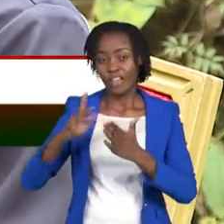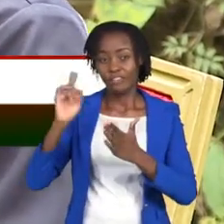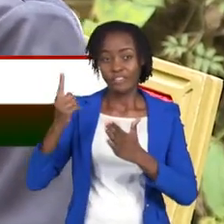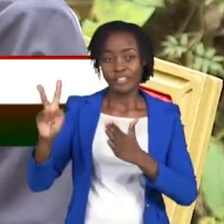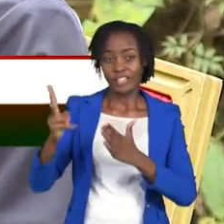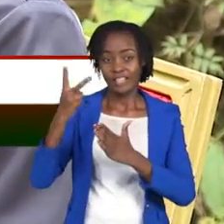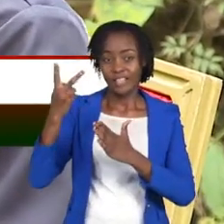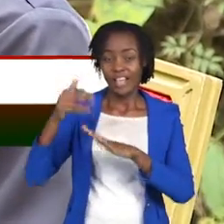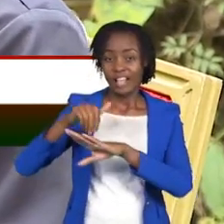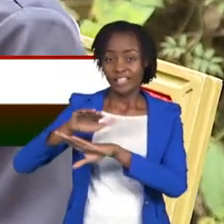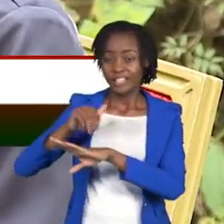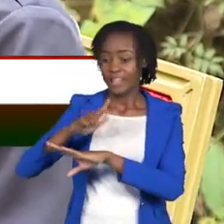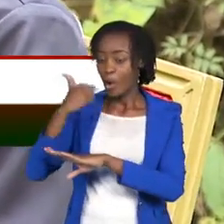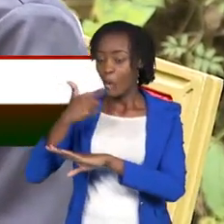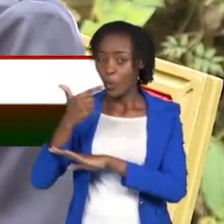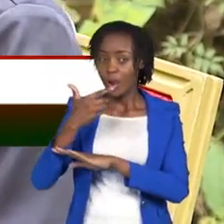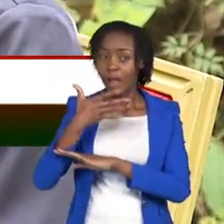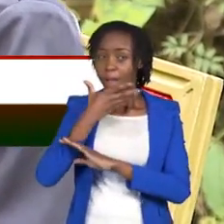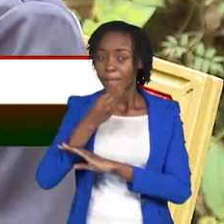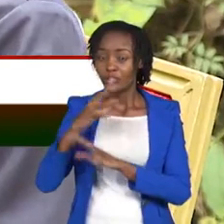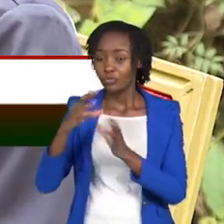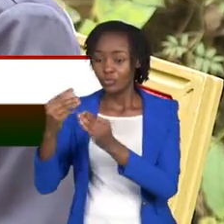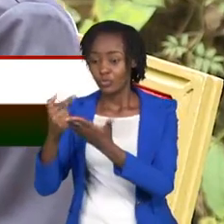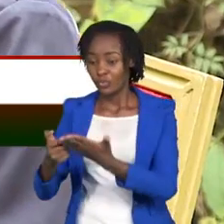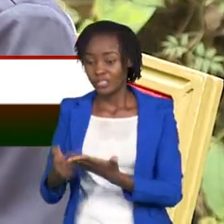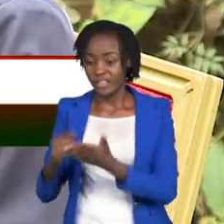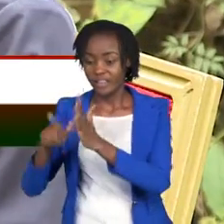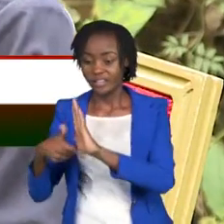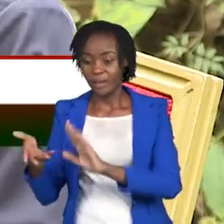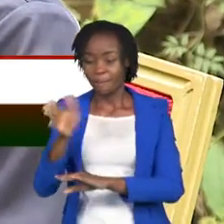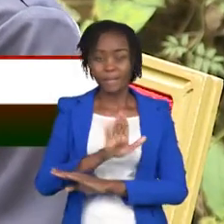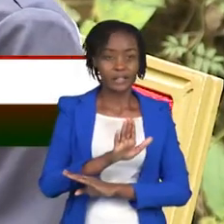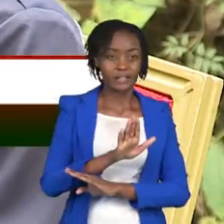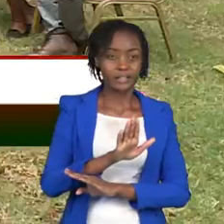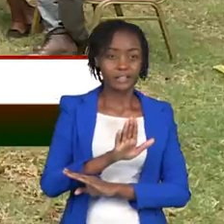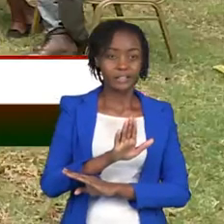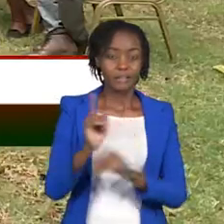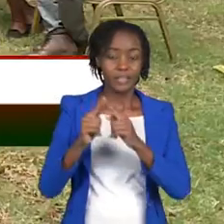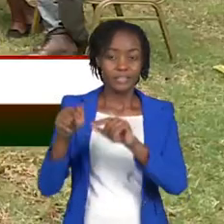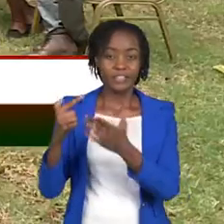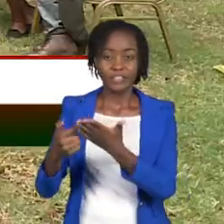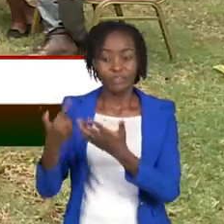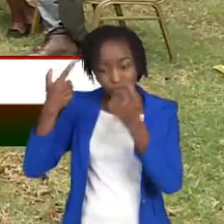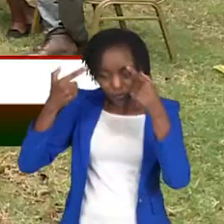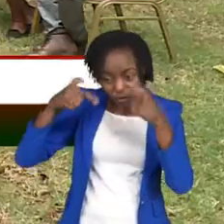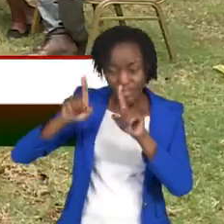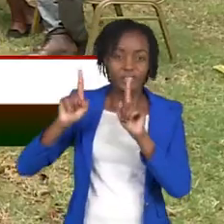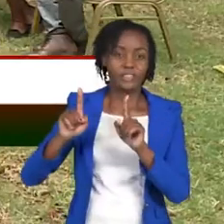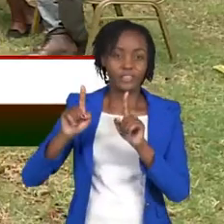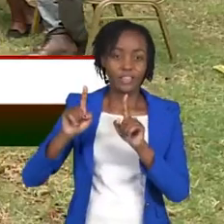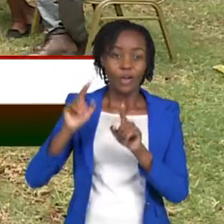of men to go and negotiate on our behalf, and those men came back and they had negotiated for themselves. In my